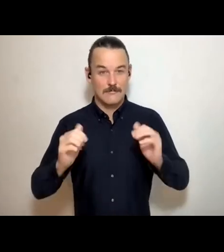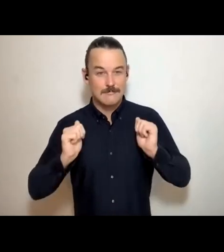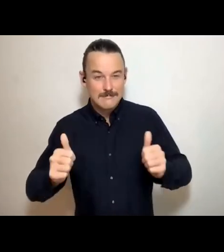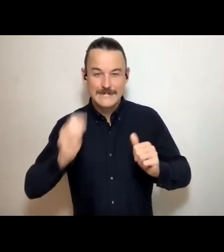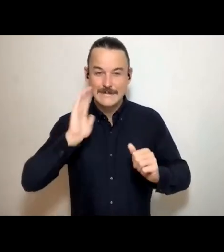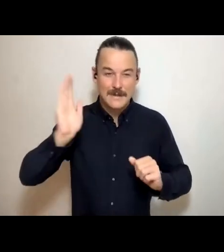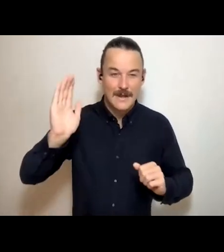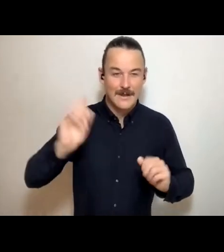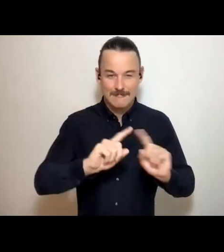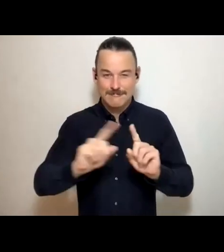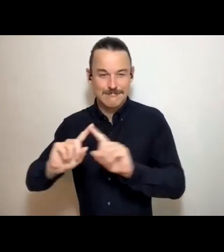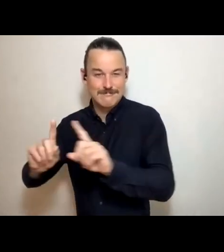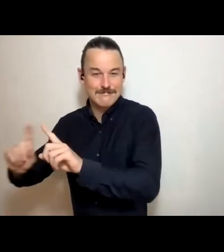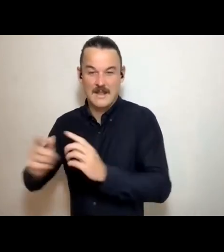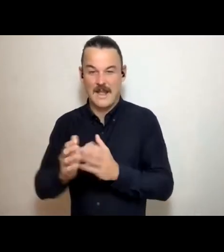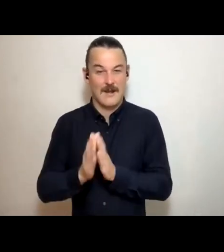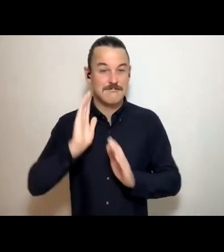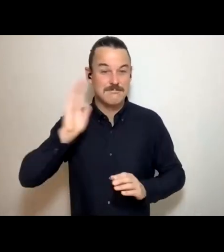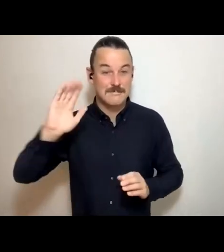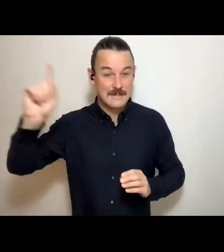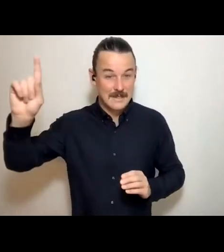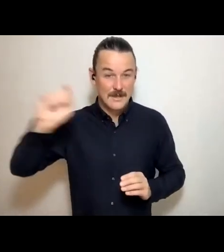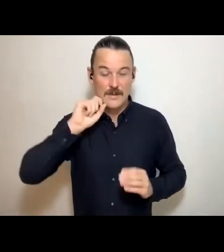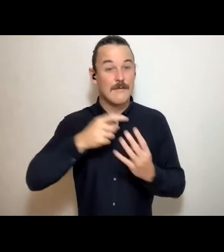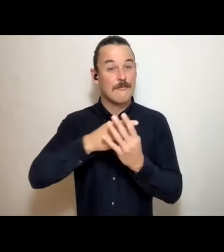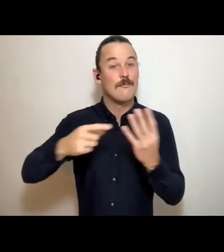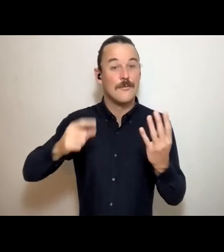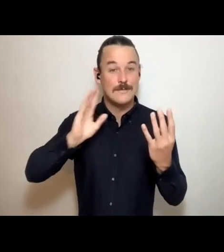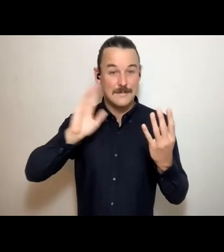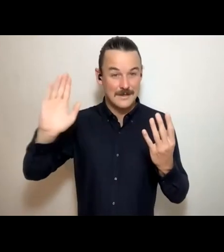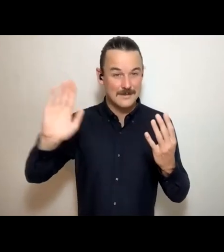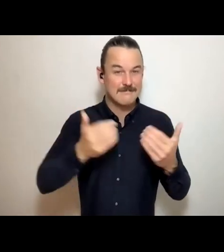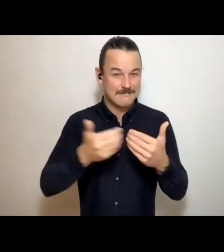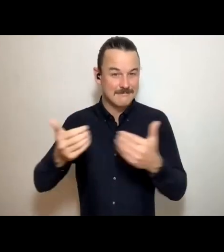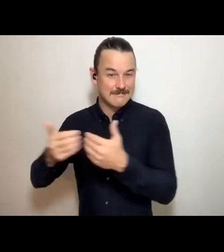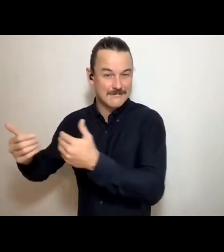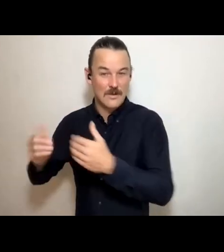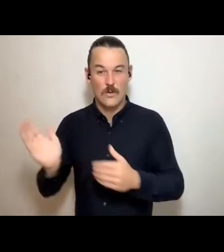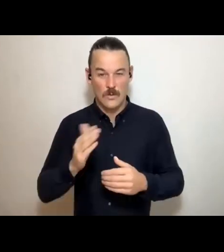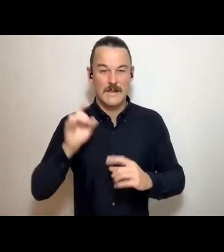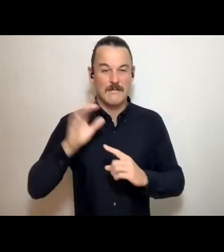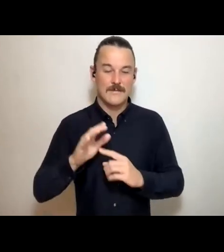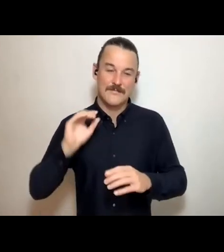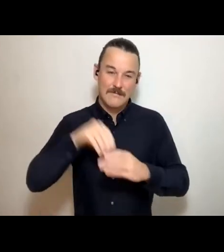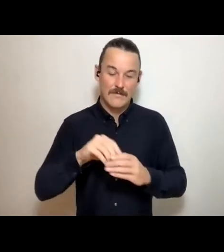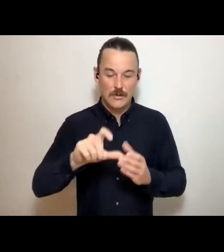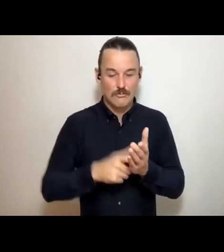to present today. We're going to have our four speakers, all of whom are members of the critical disability studies group.